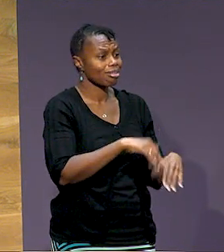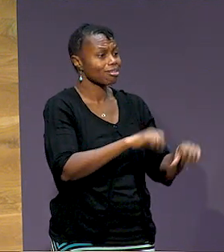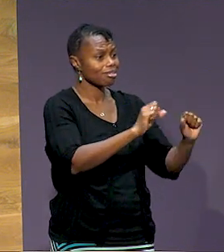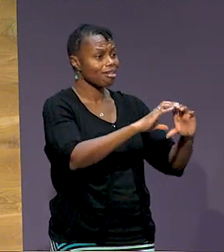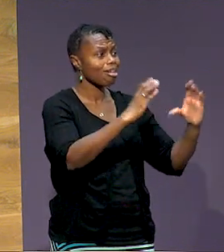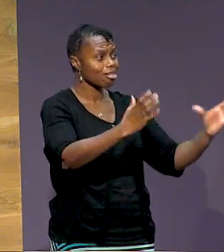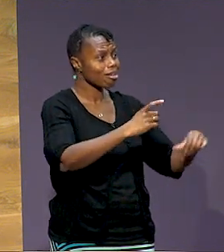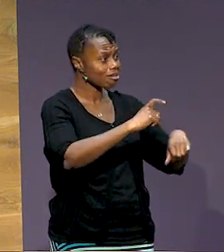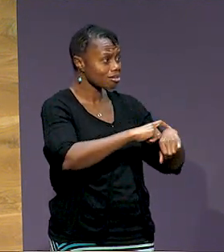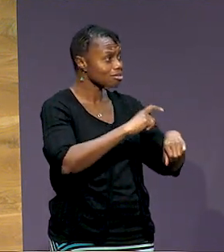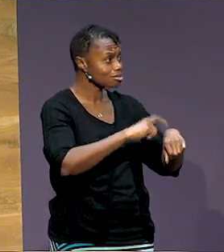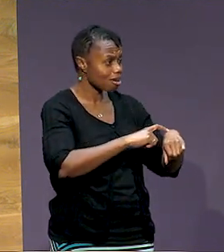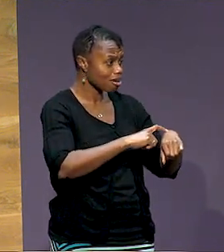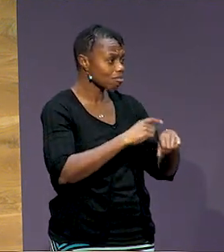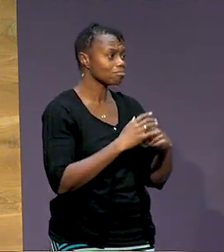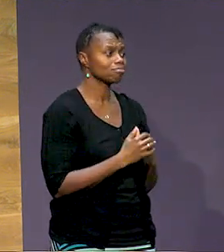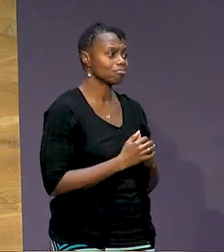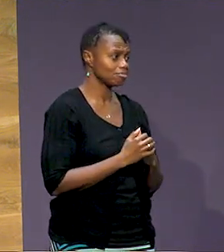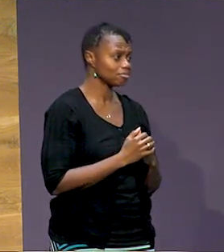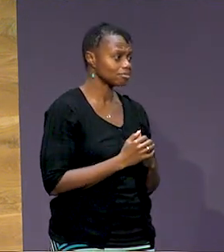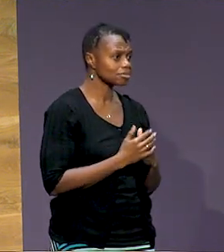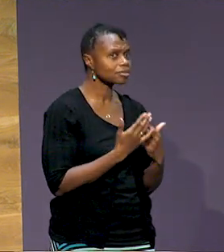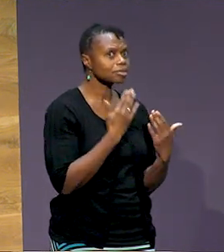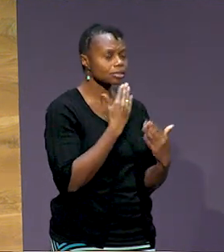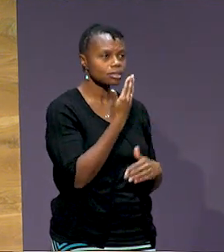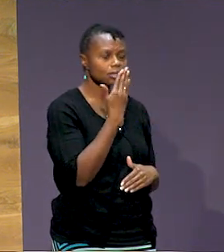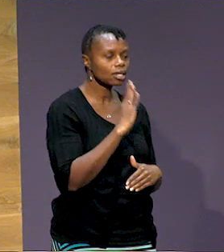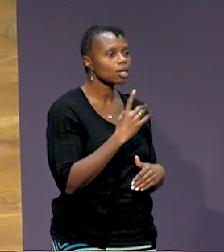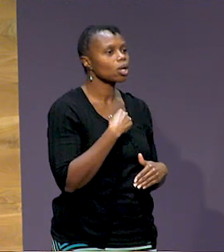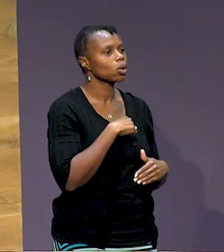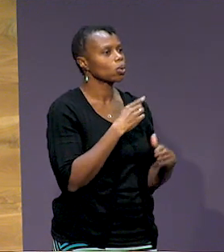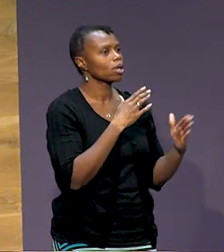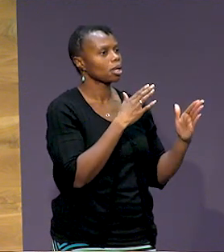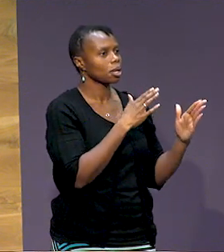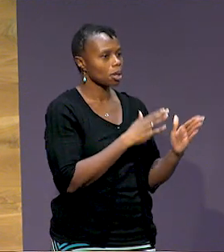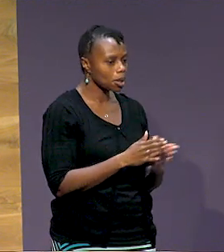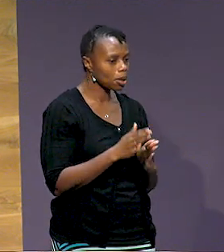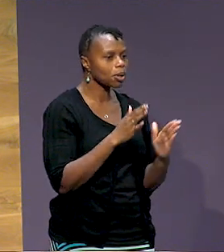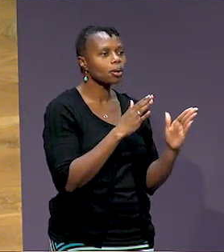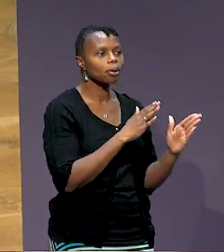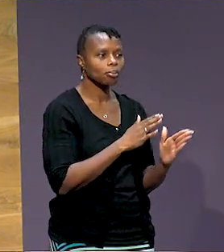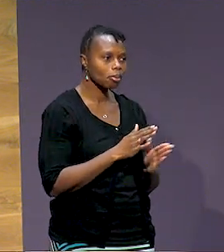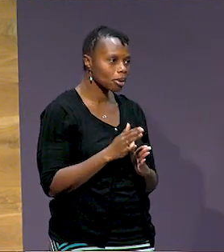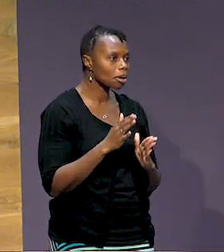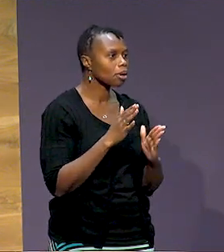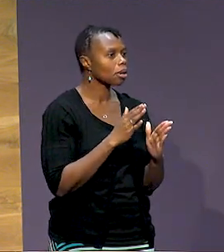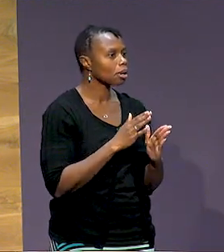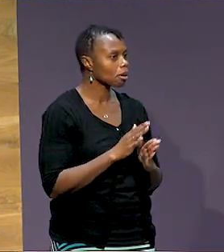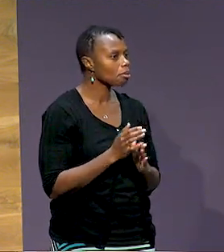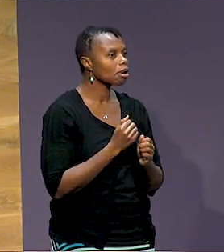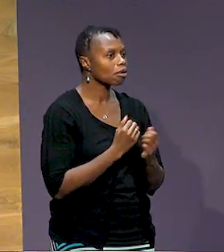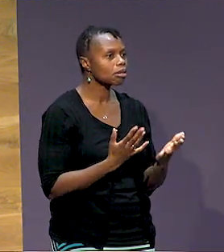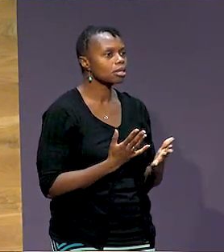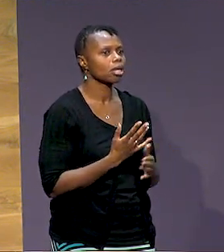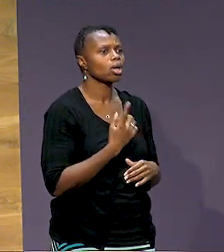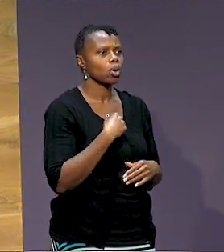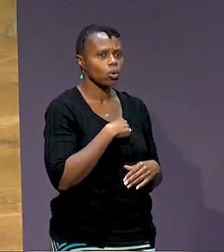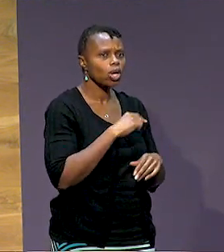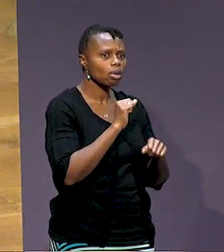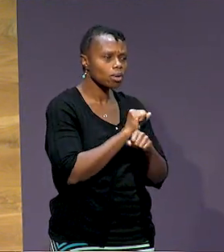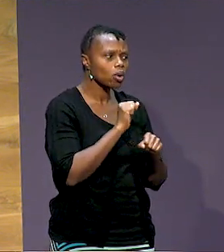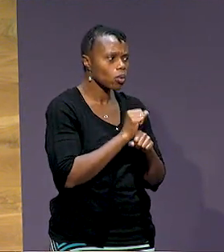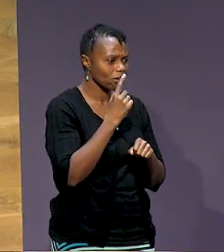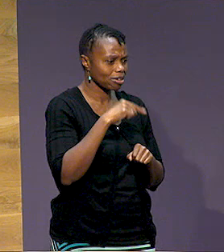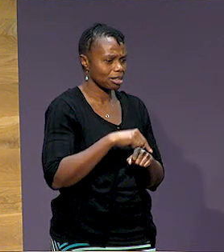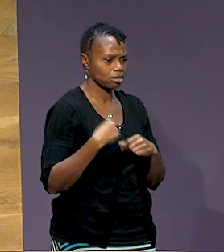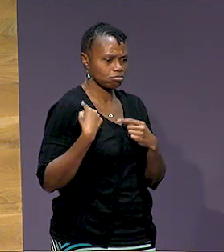time. And I think that, thank God, we have been preparing, even though we've been out just since the summer, but we really been working on this for